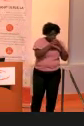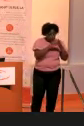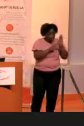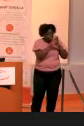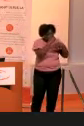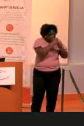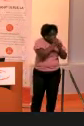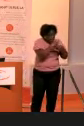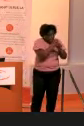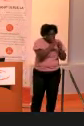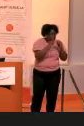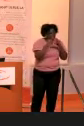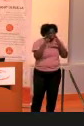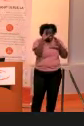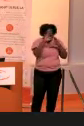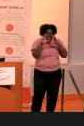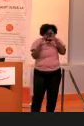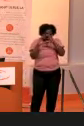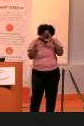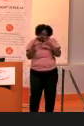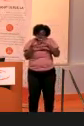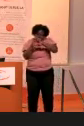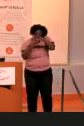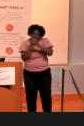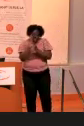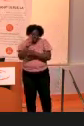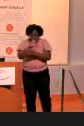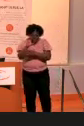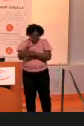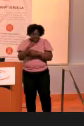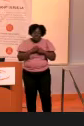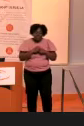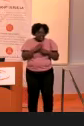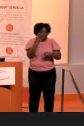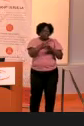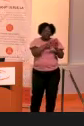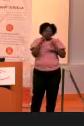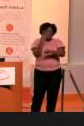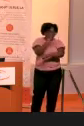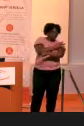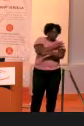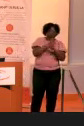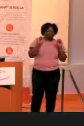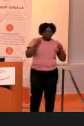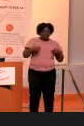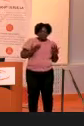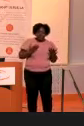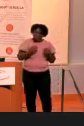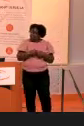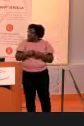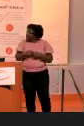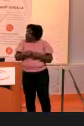cells that can be really effective and ready to be infused in the patient. So therefore, we don't require and